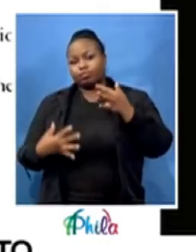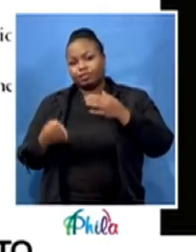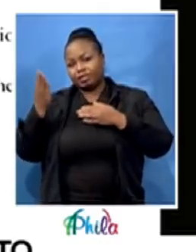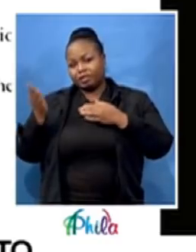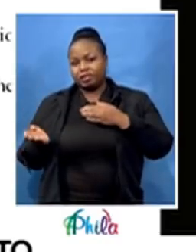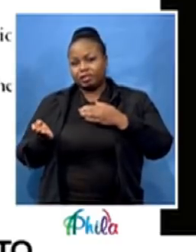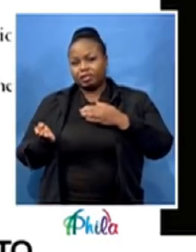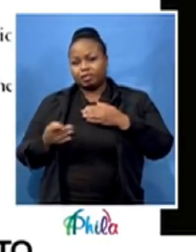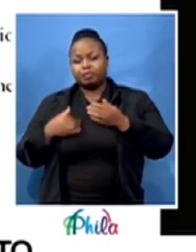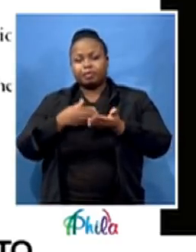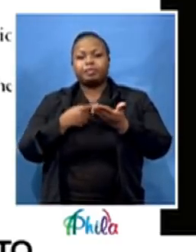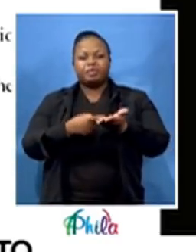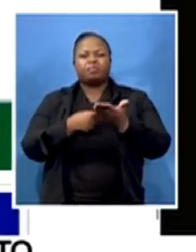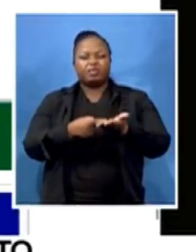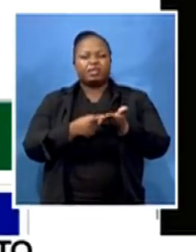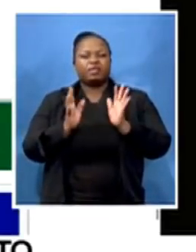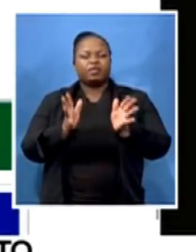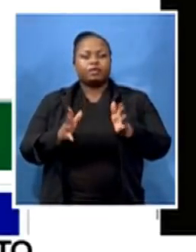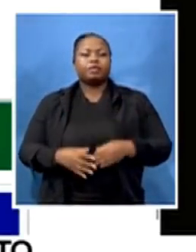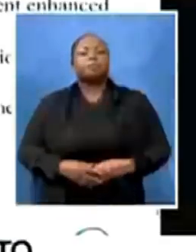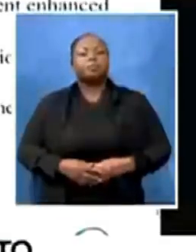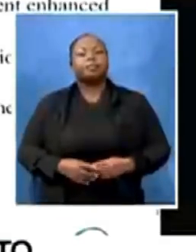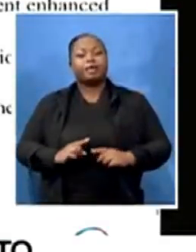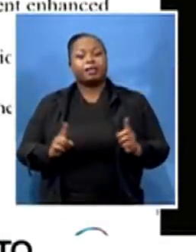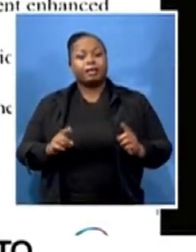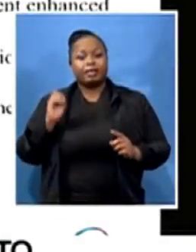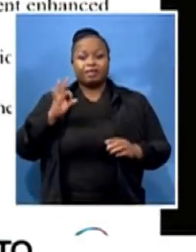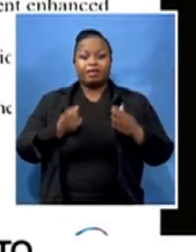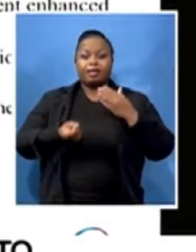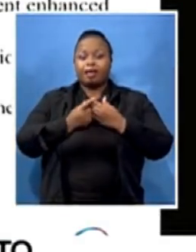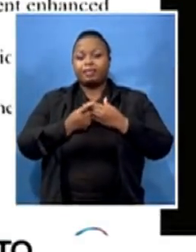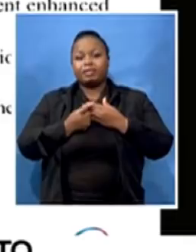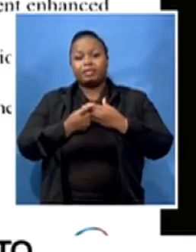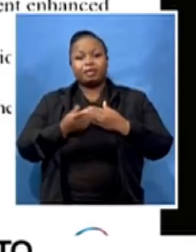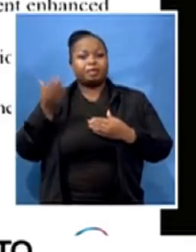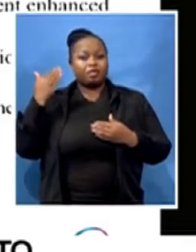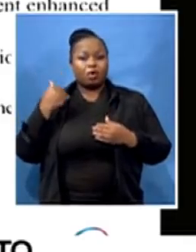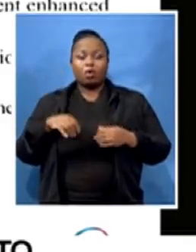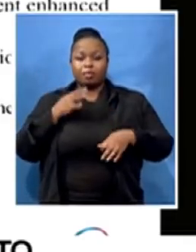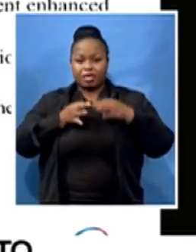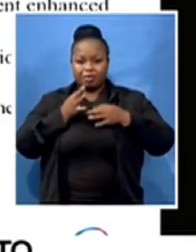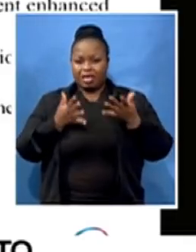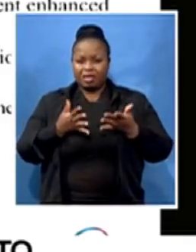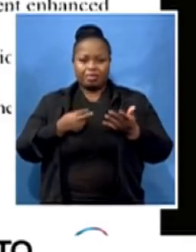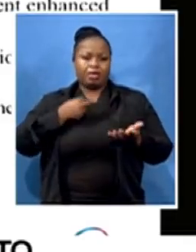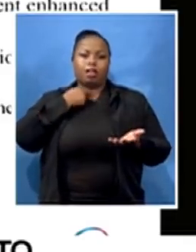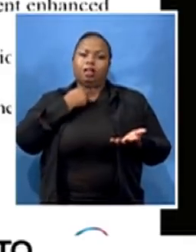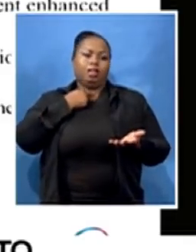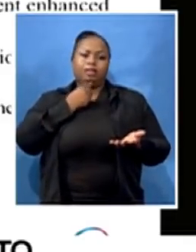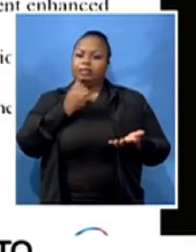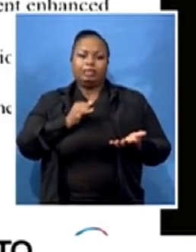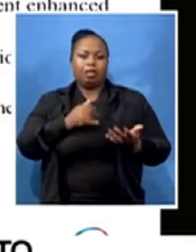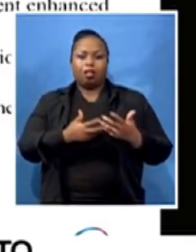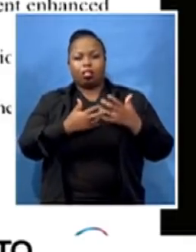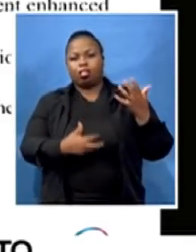the event that all of those activities don't add up to reducing